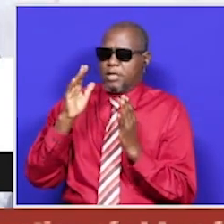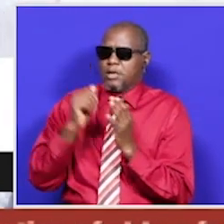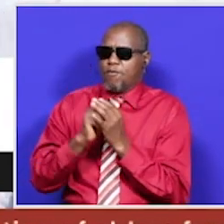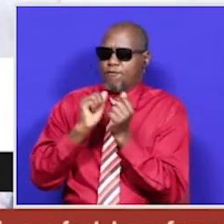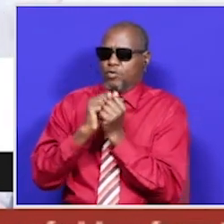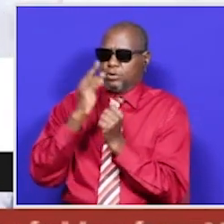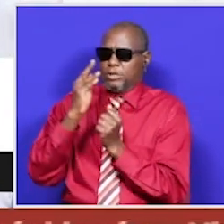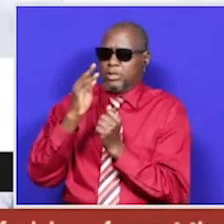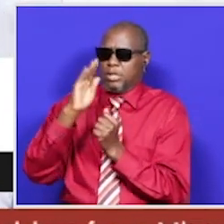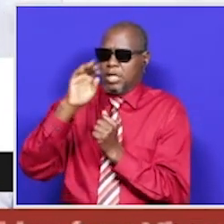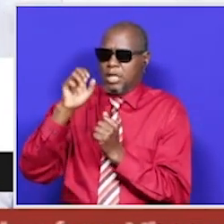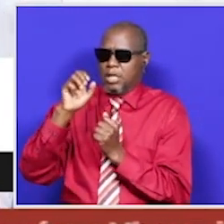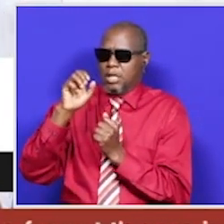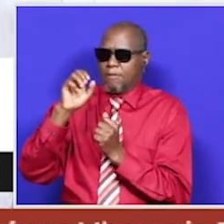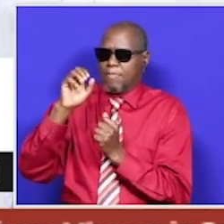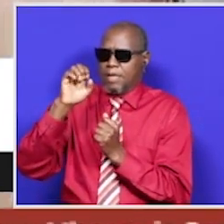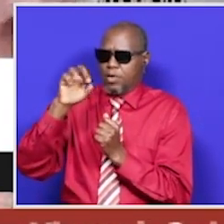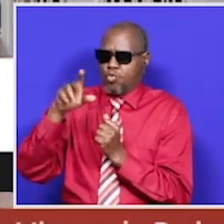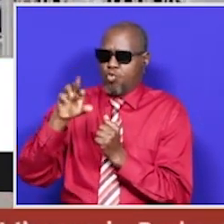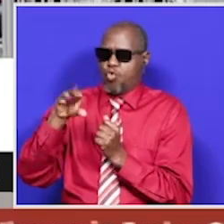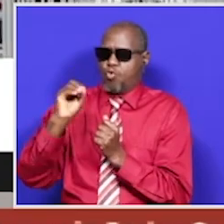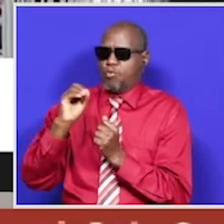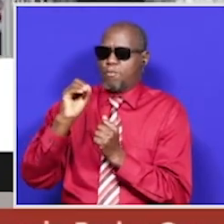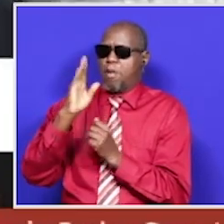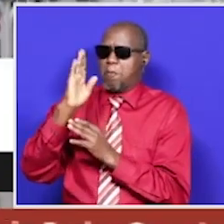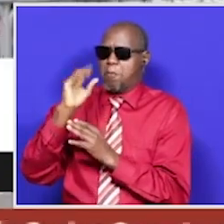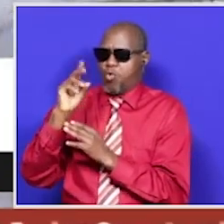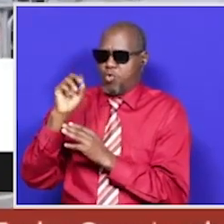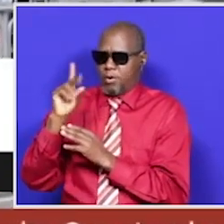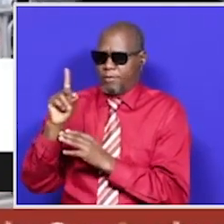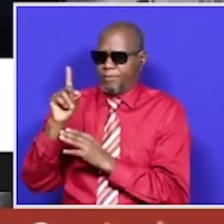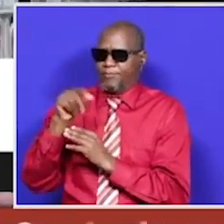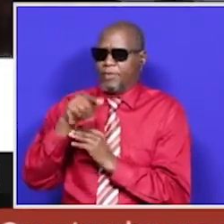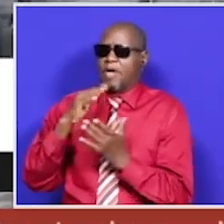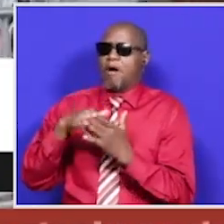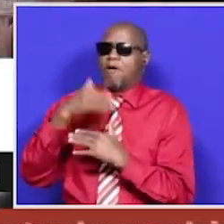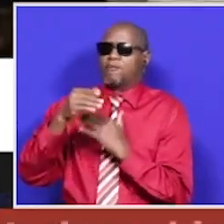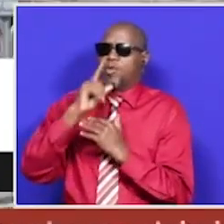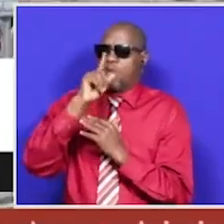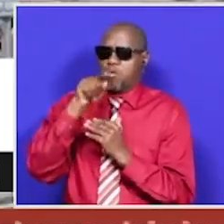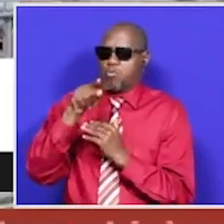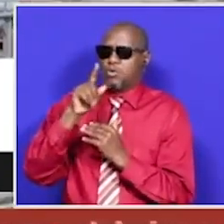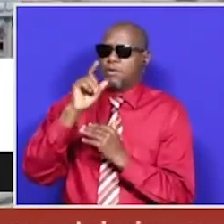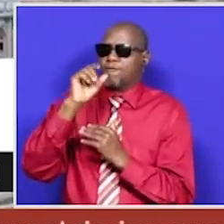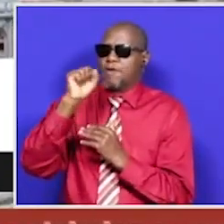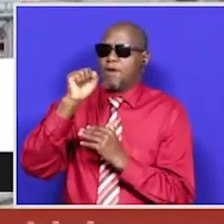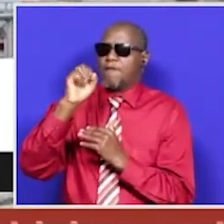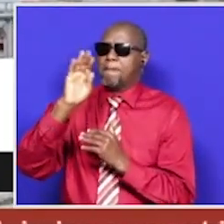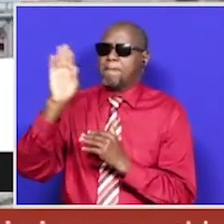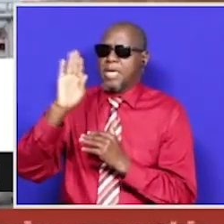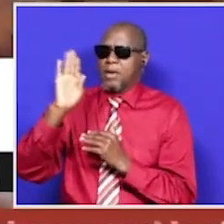to mature on June 24, 2024. This comes after the country paid $1.5 billion